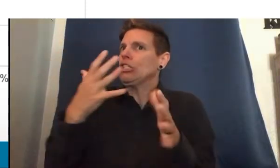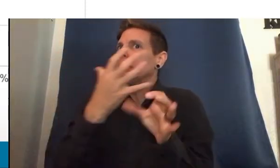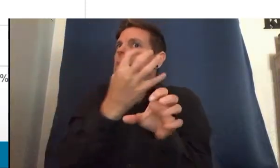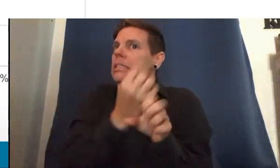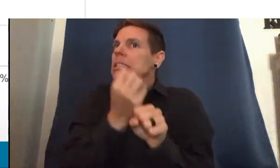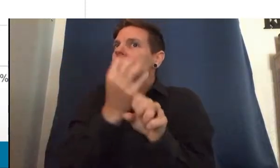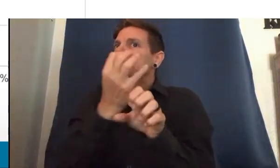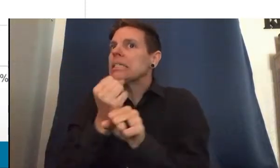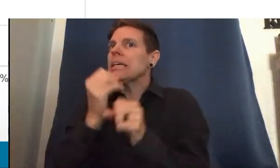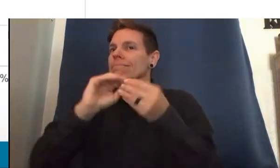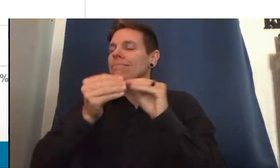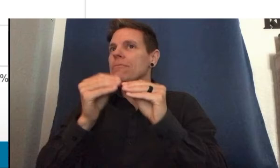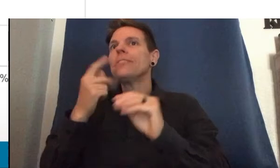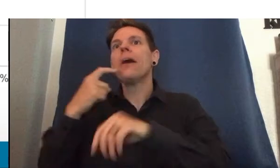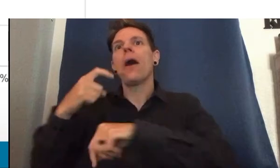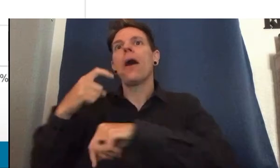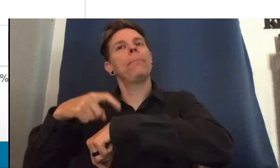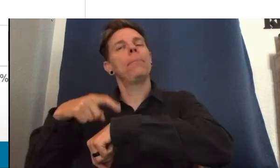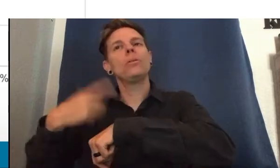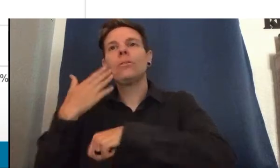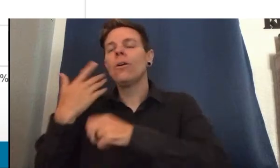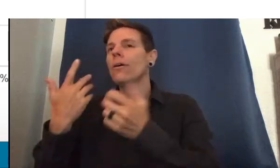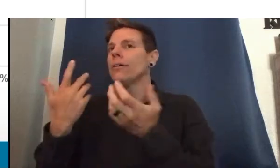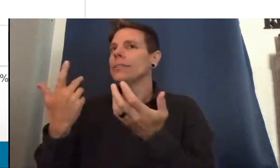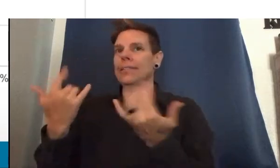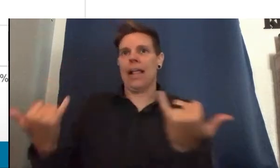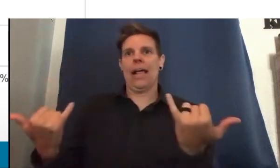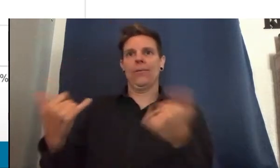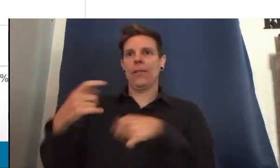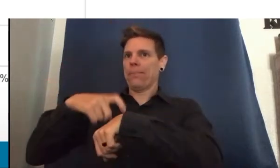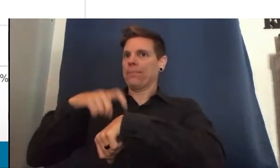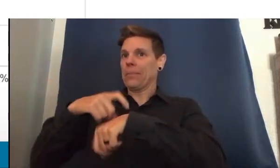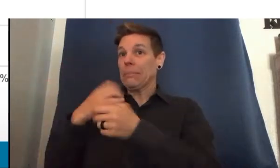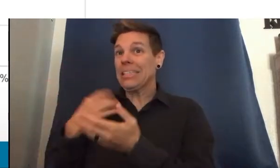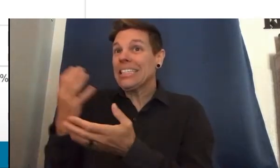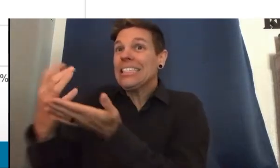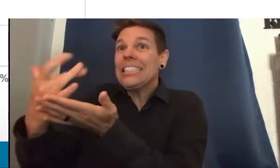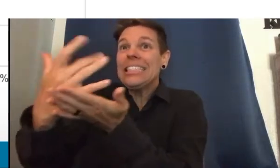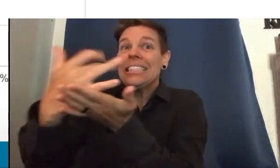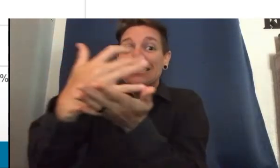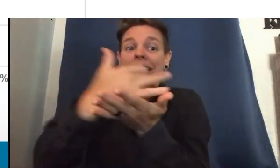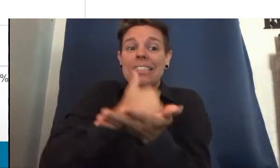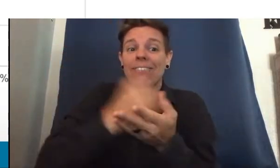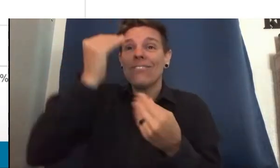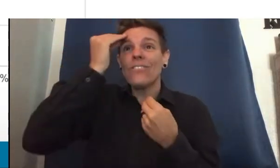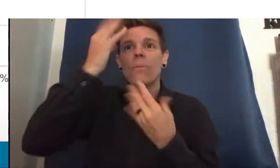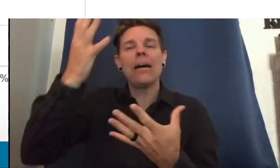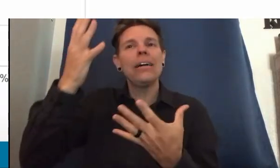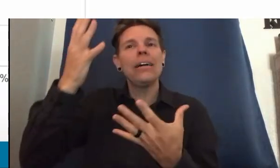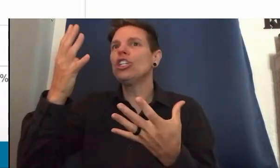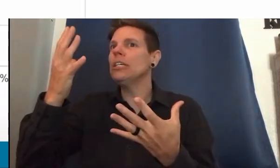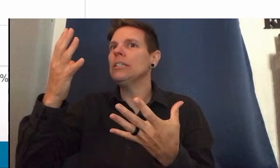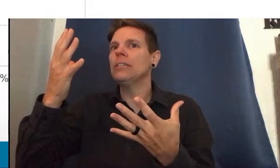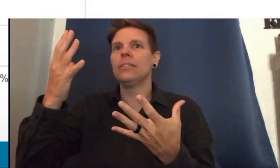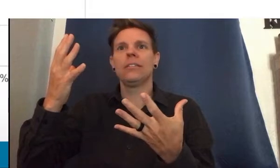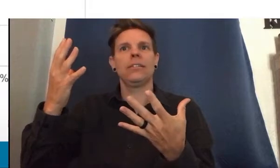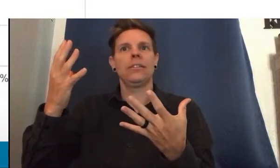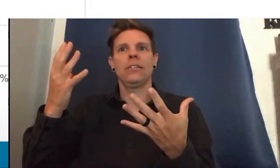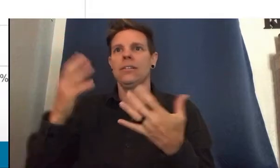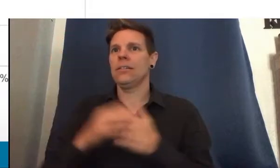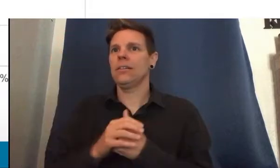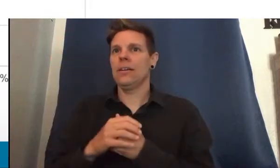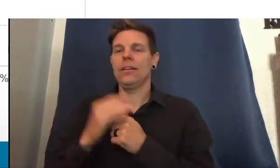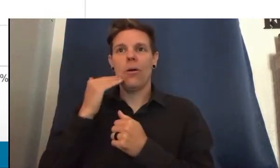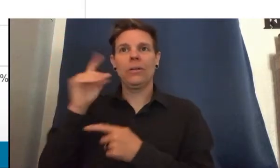time. It's time for these data to be gathered. But we do know that the breakthrough rate, the Delta variant, is so